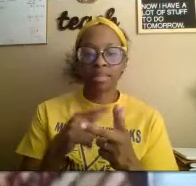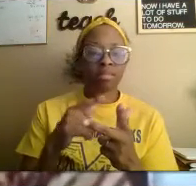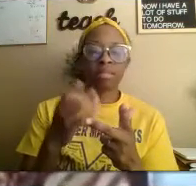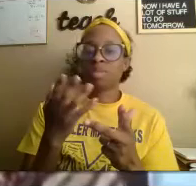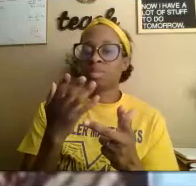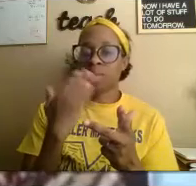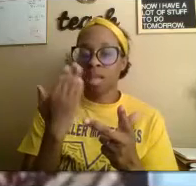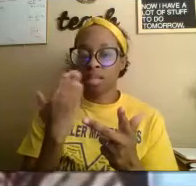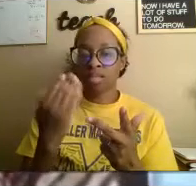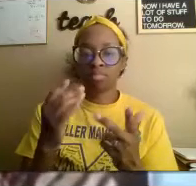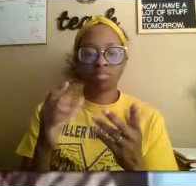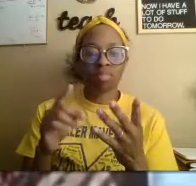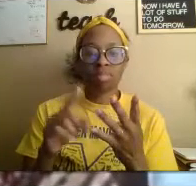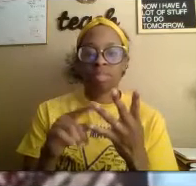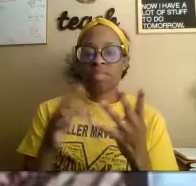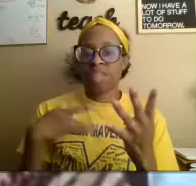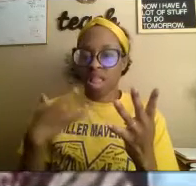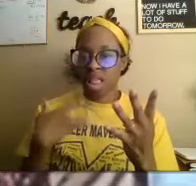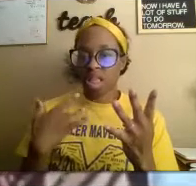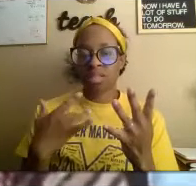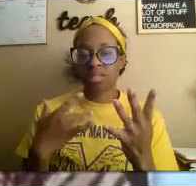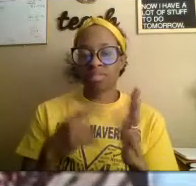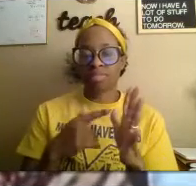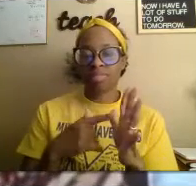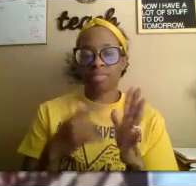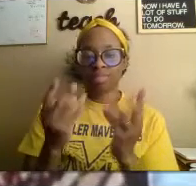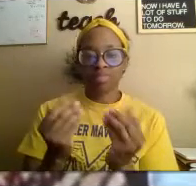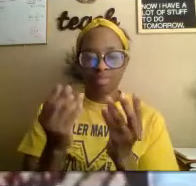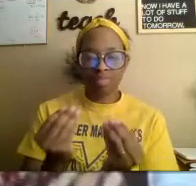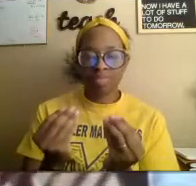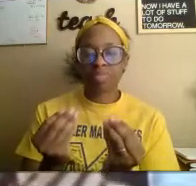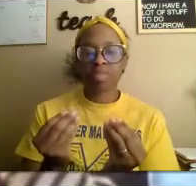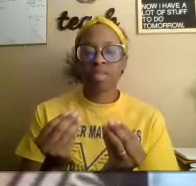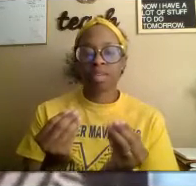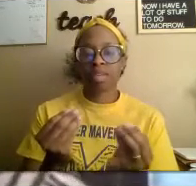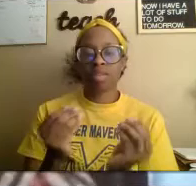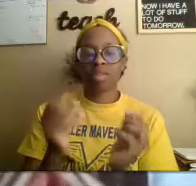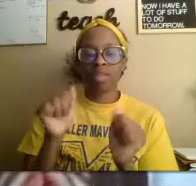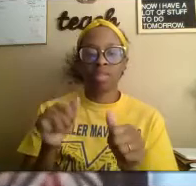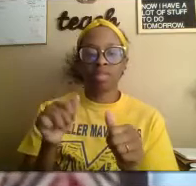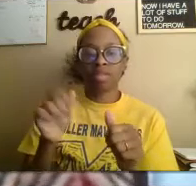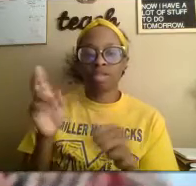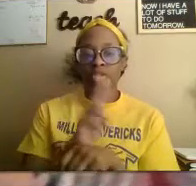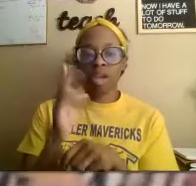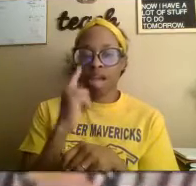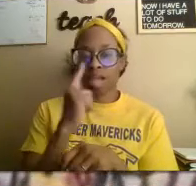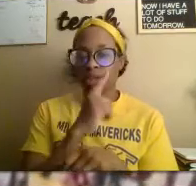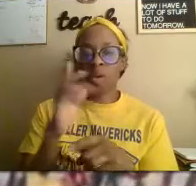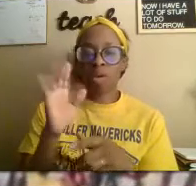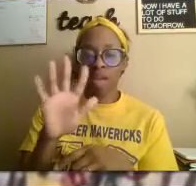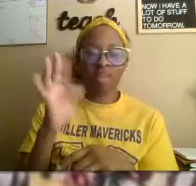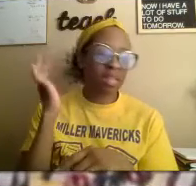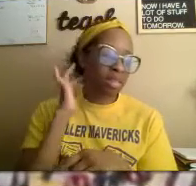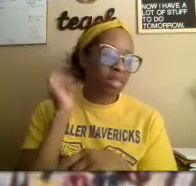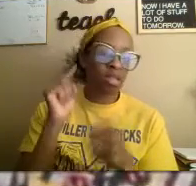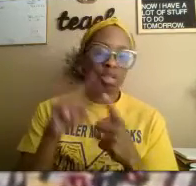senses to determine or observe the physical properties of something. So today we're going to talk about some other